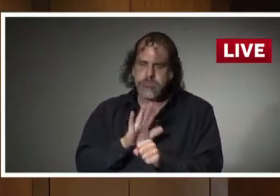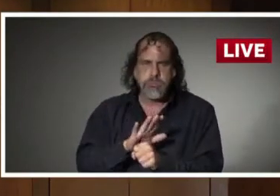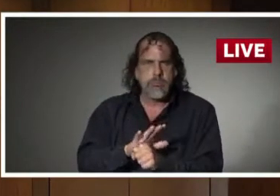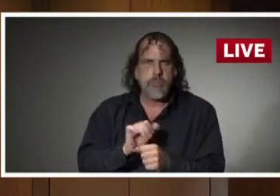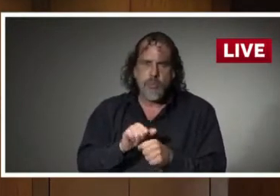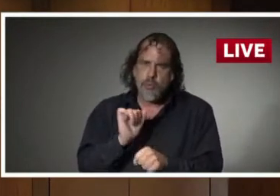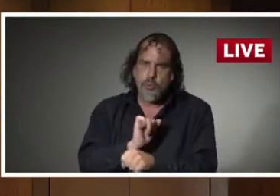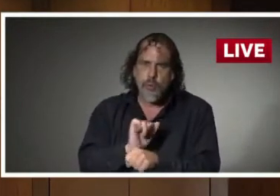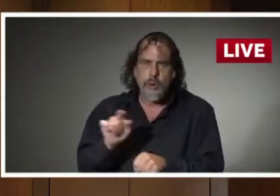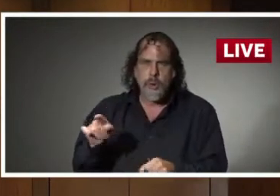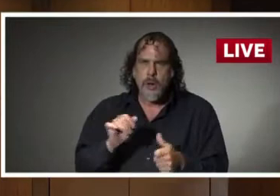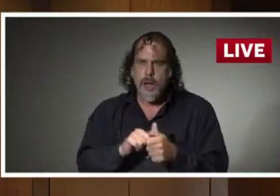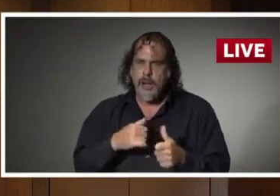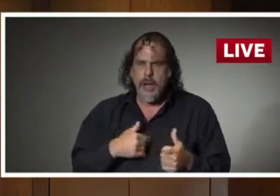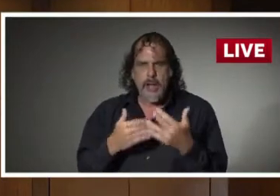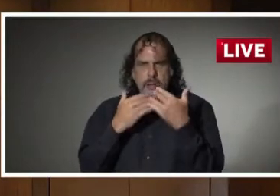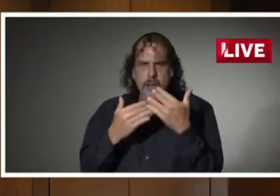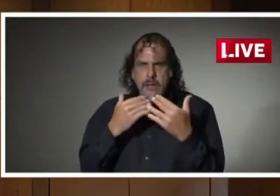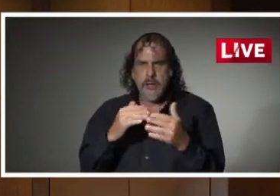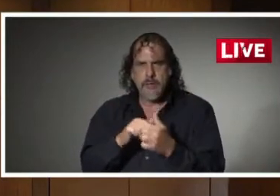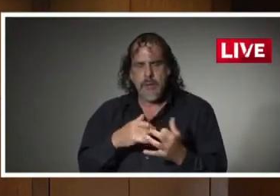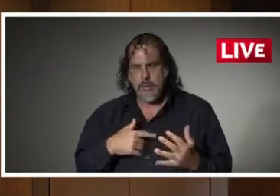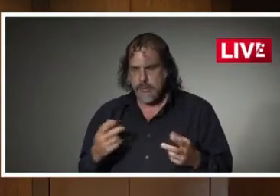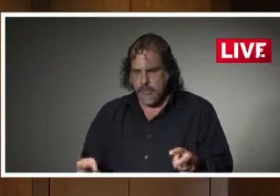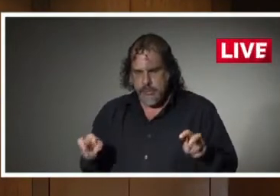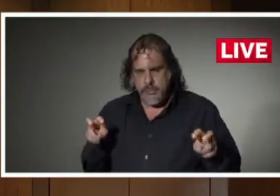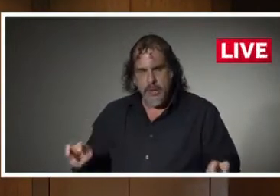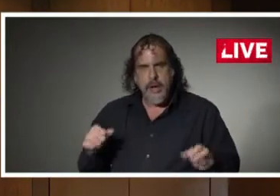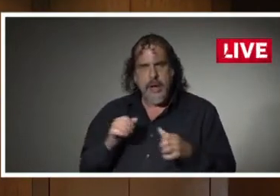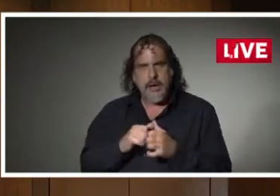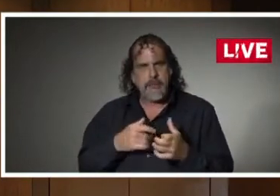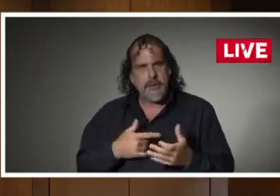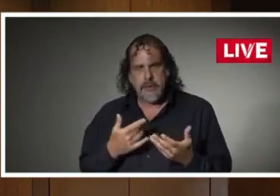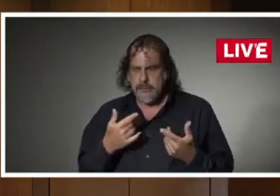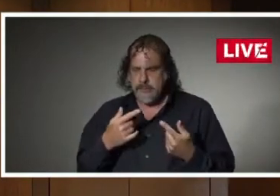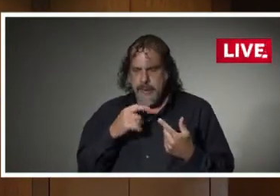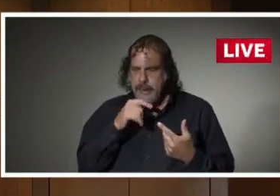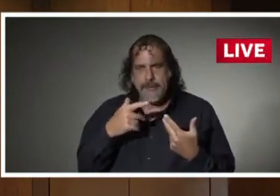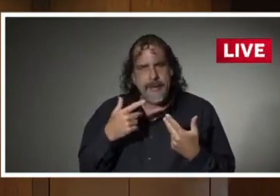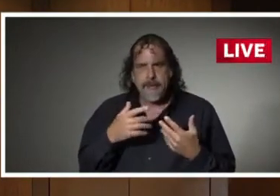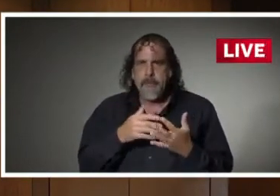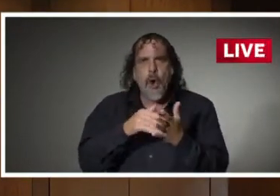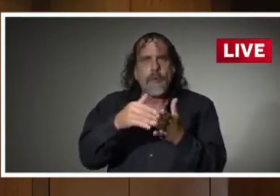them. I hadn't had an opportunity to be here and do that over the last couple of weeks, but